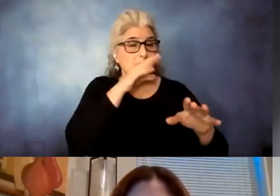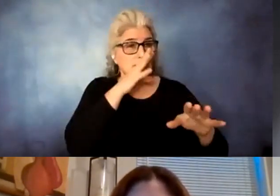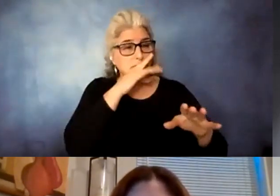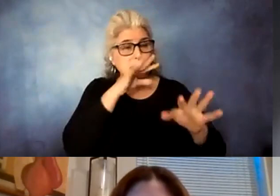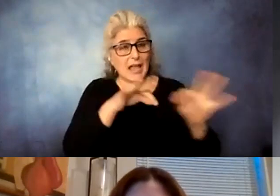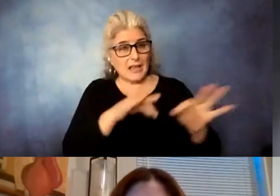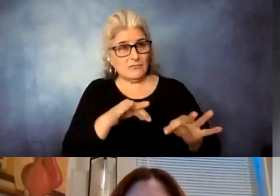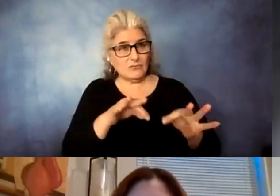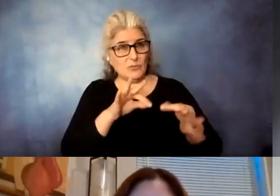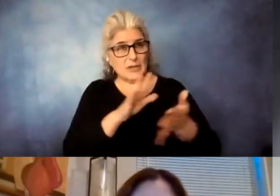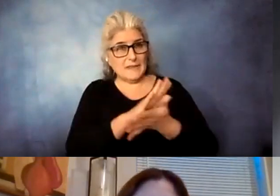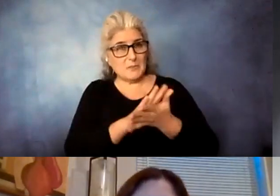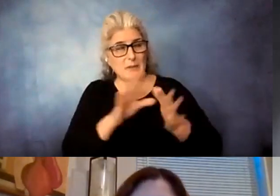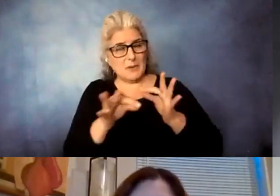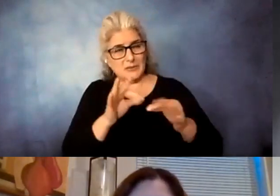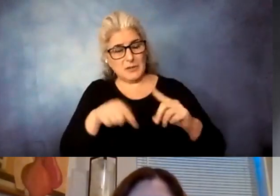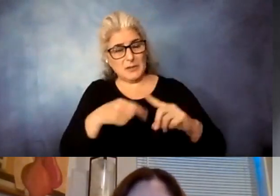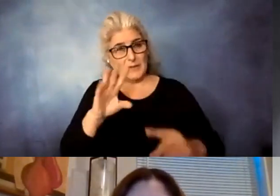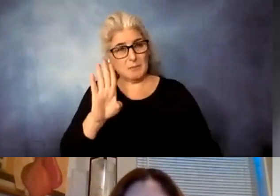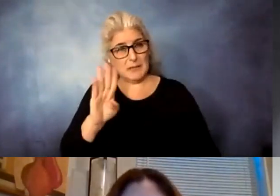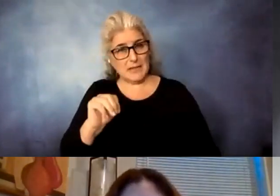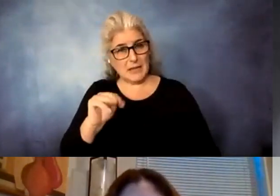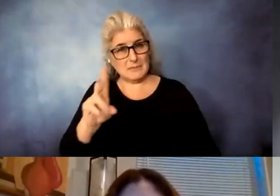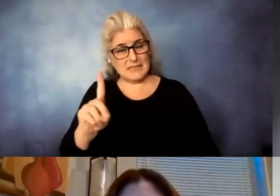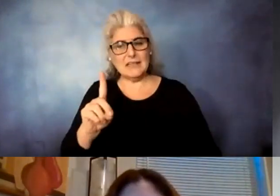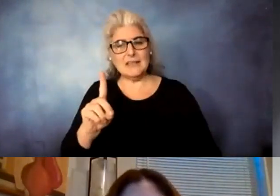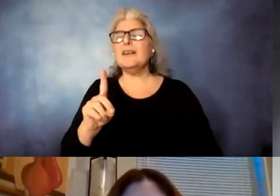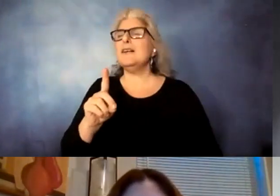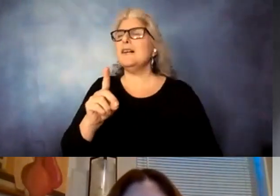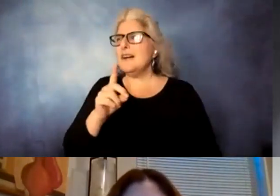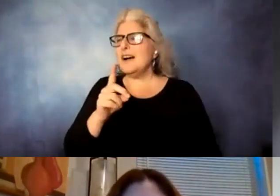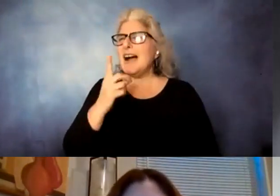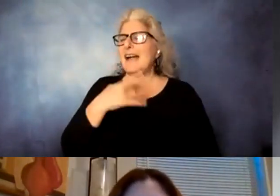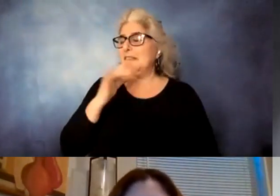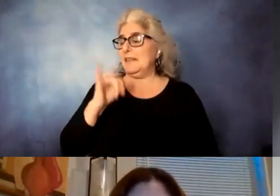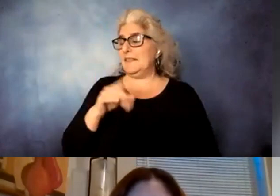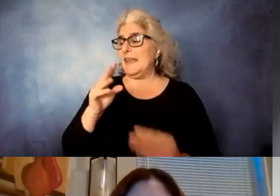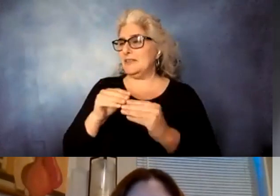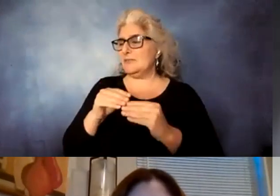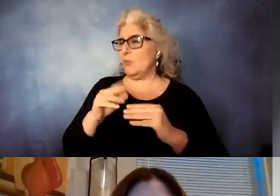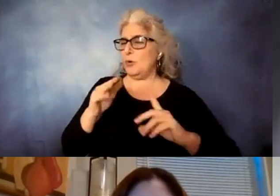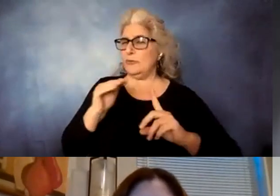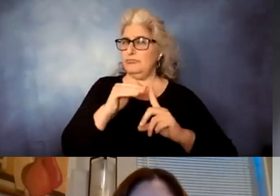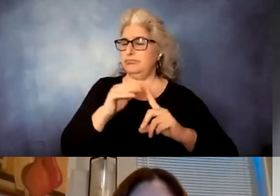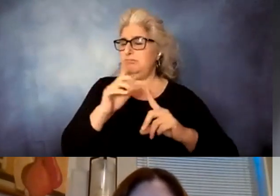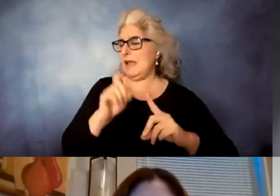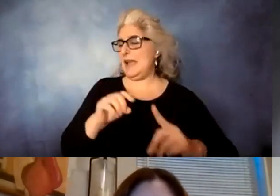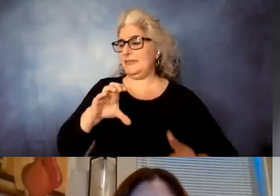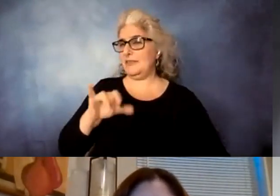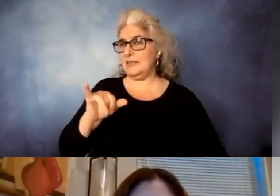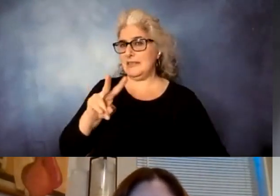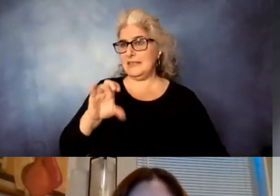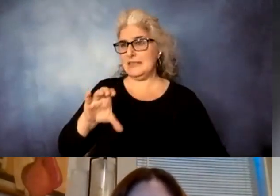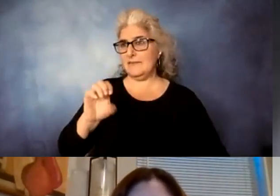the flyer to them or something? I think I'm that that's just a curious. question more for the civic engagement, Okay. who is